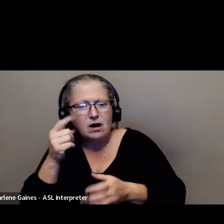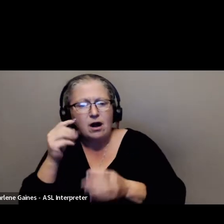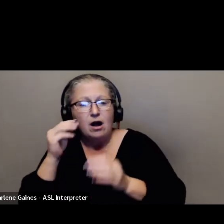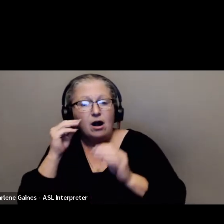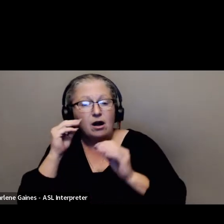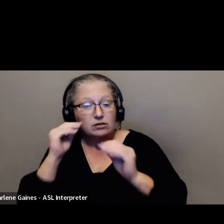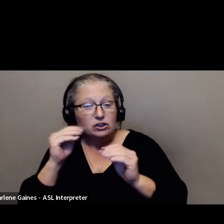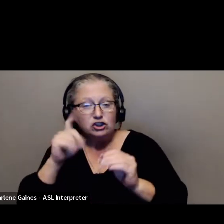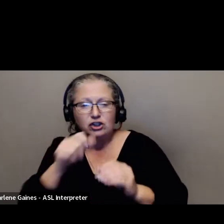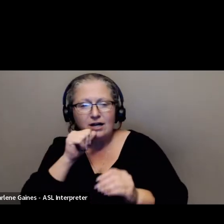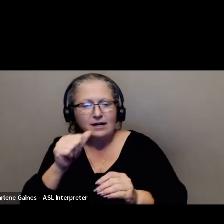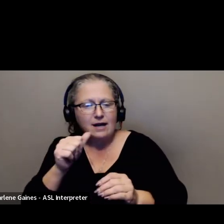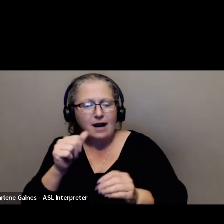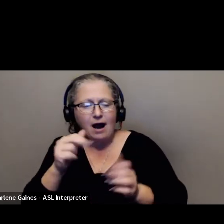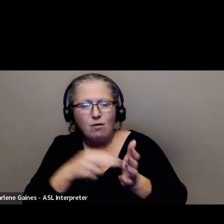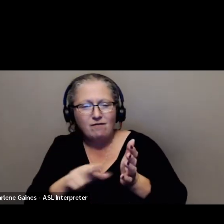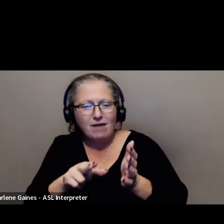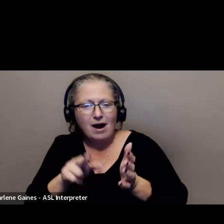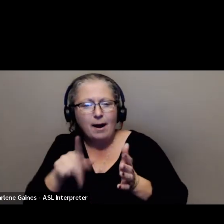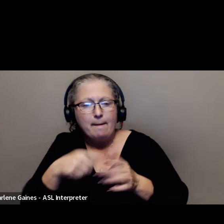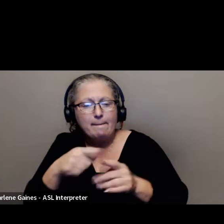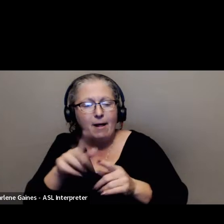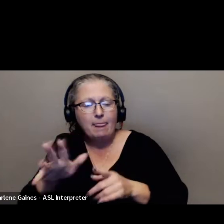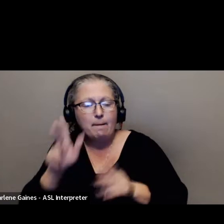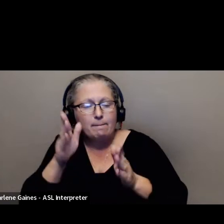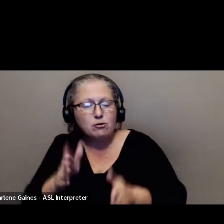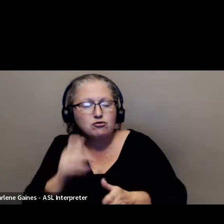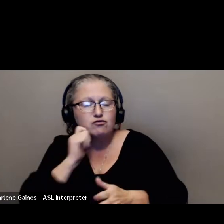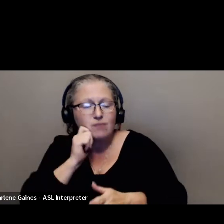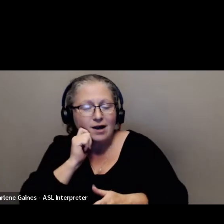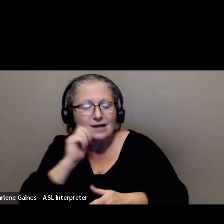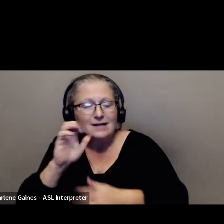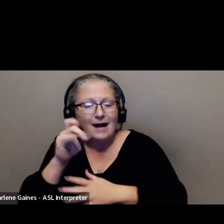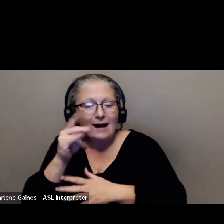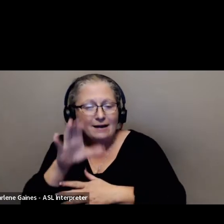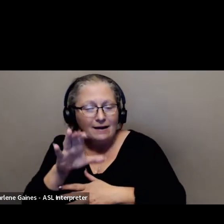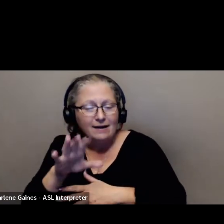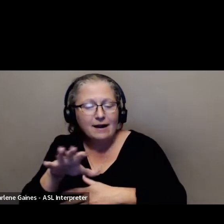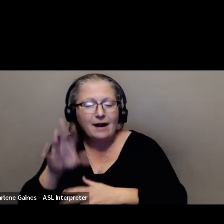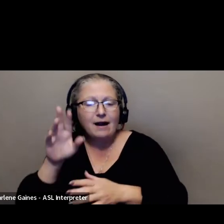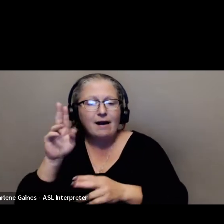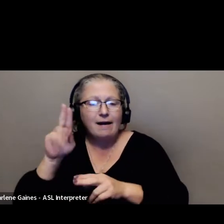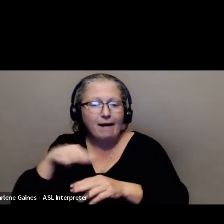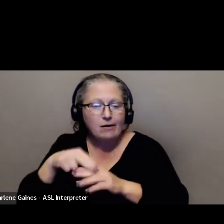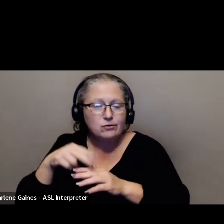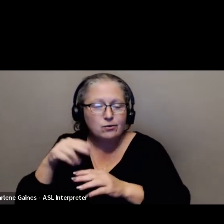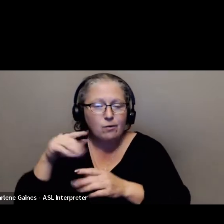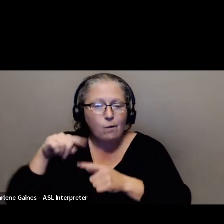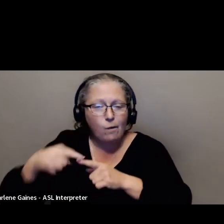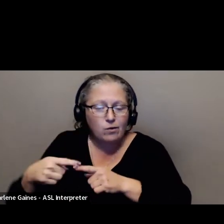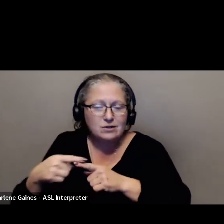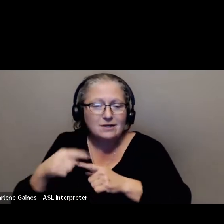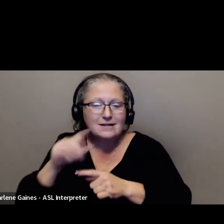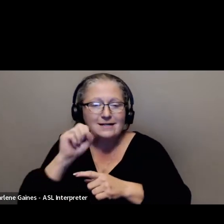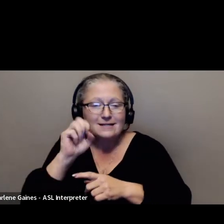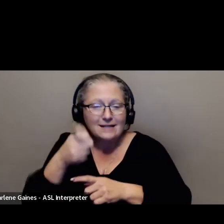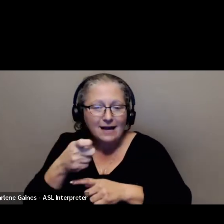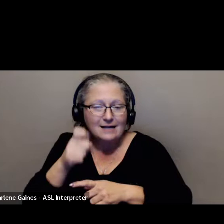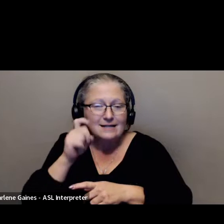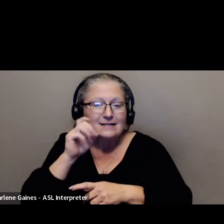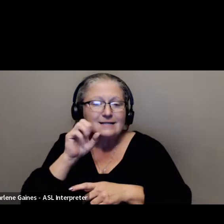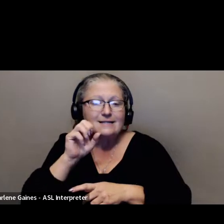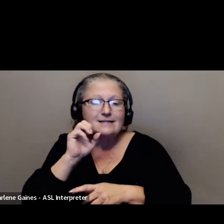upon persons because of their race, ethnicity, national origin, sex, sexual orientation,